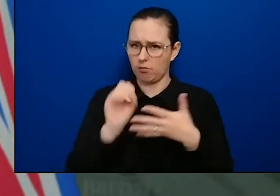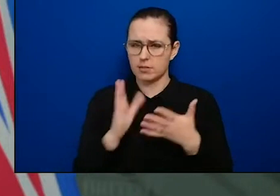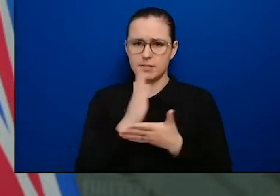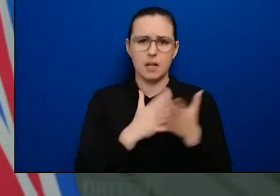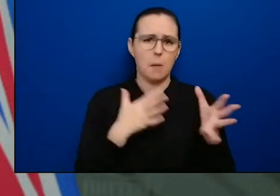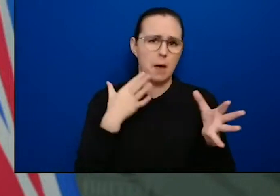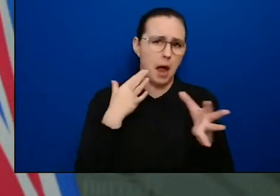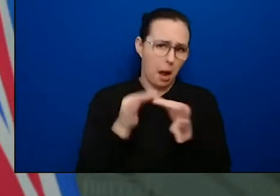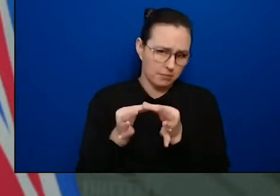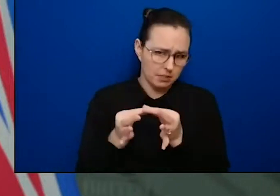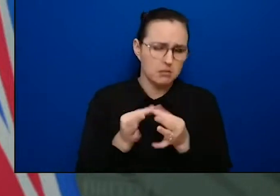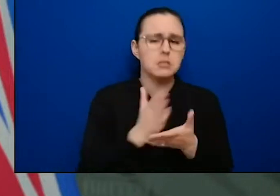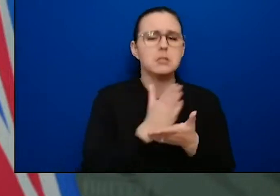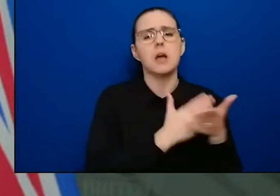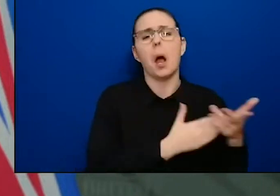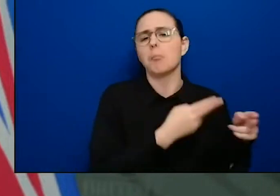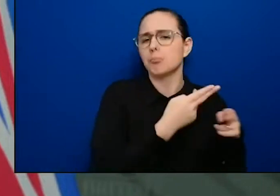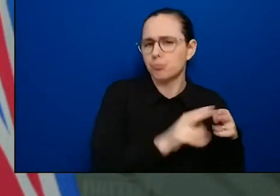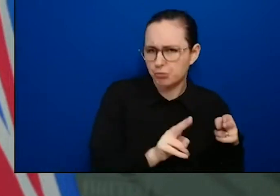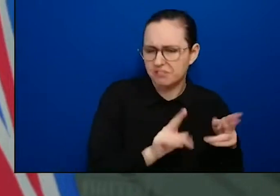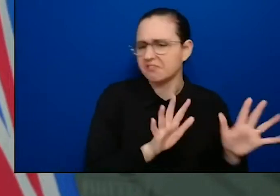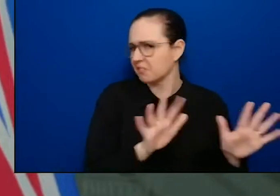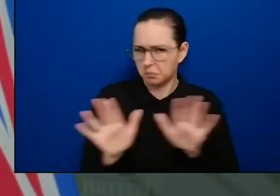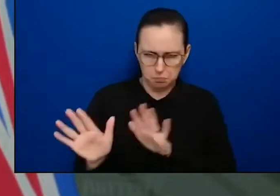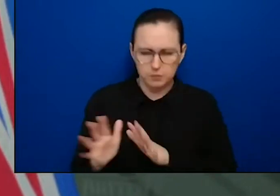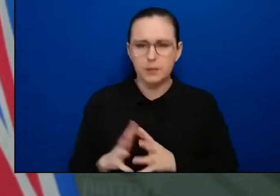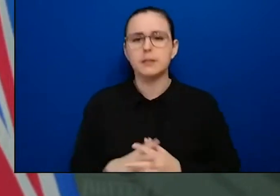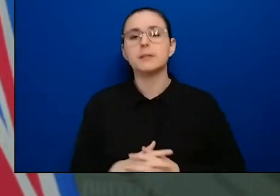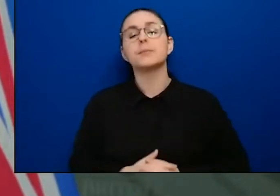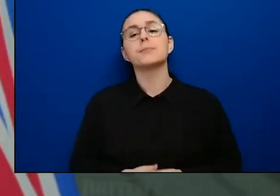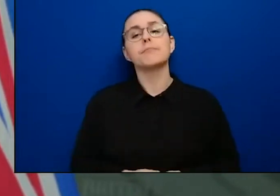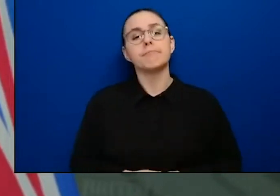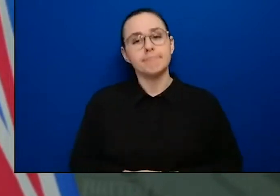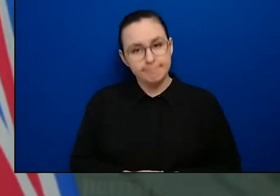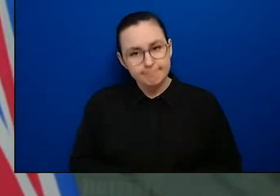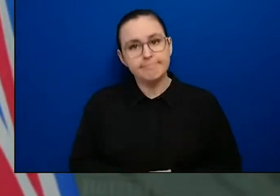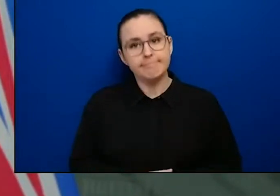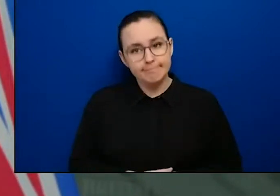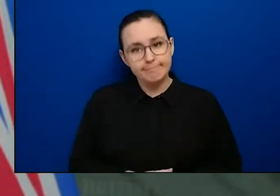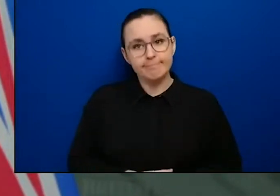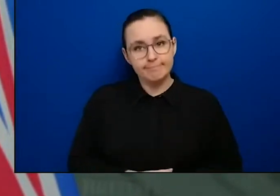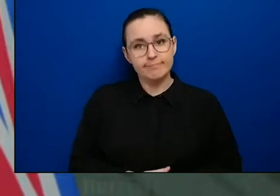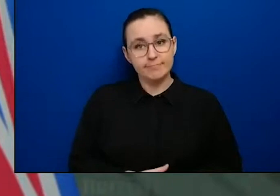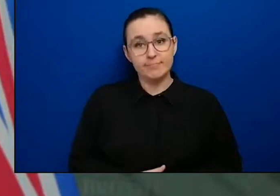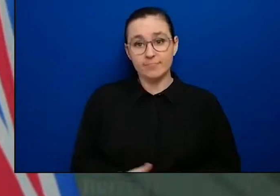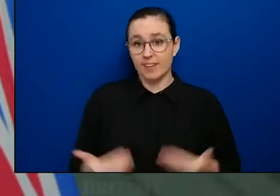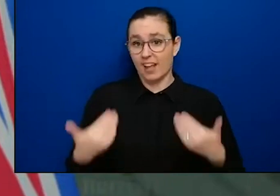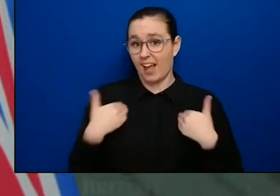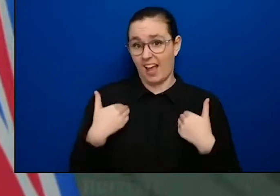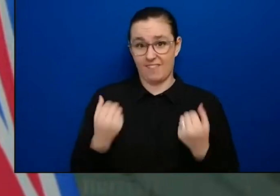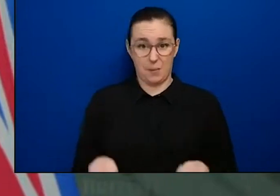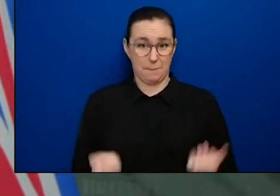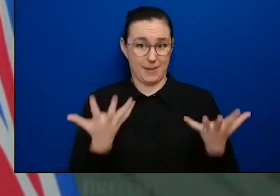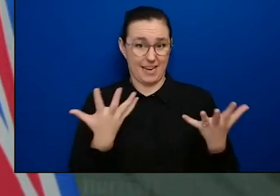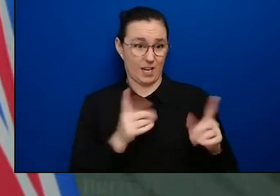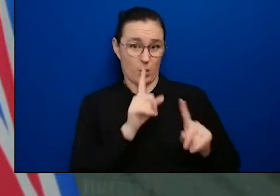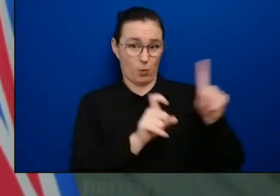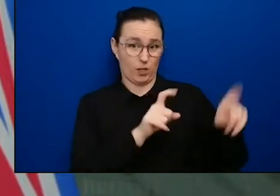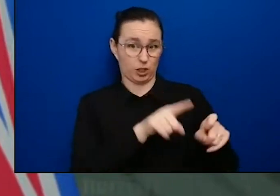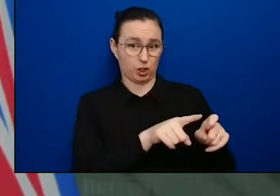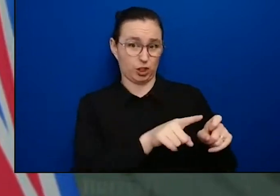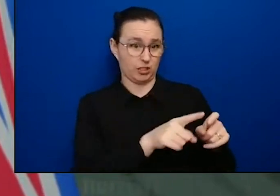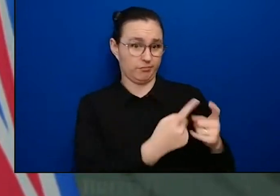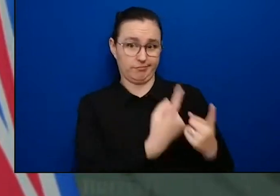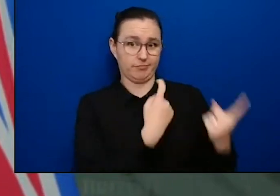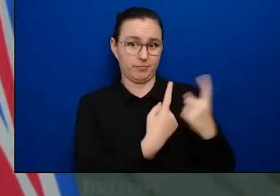today, because there is, of course, a significant number of questions that may come from what I'm saying, what